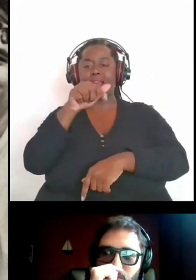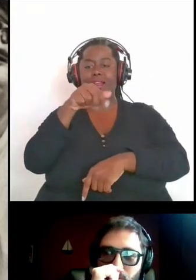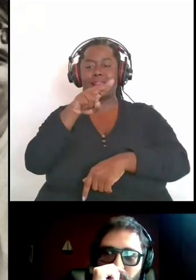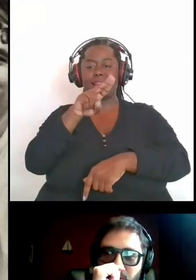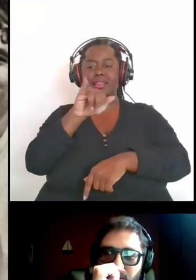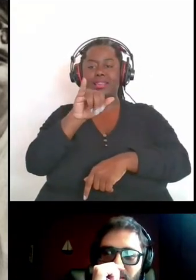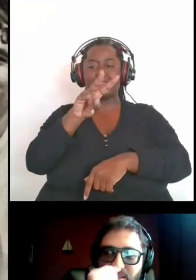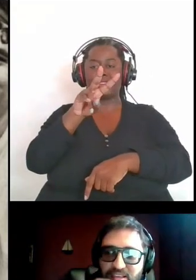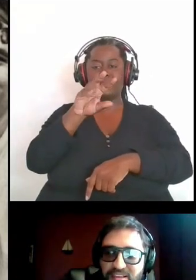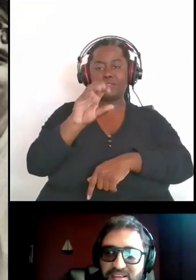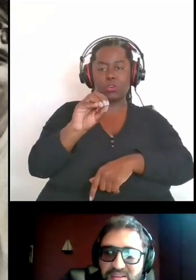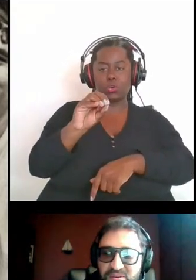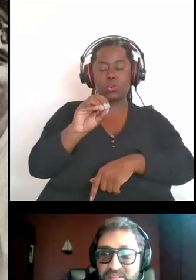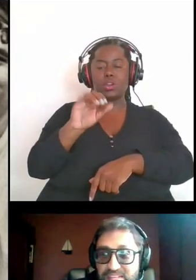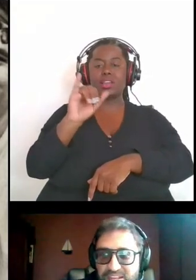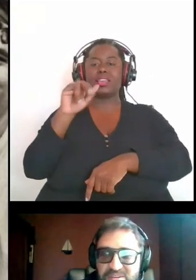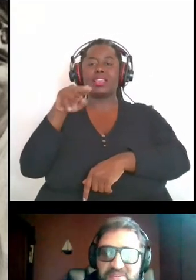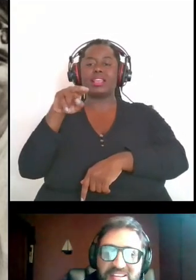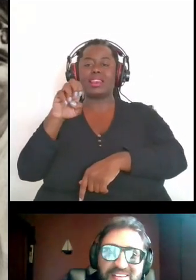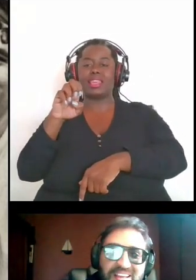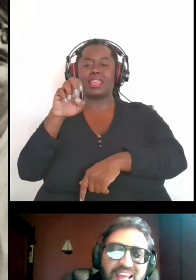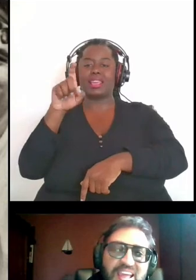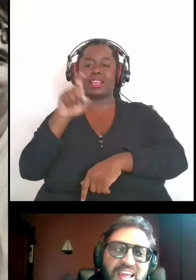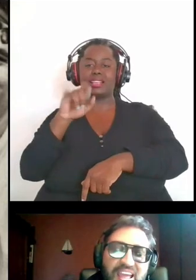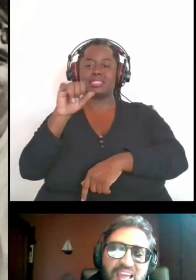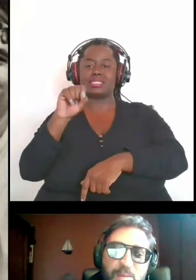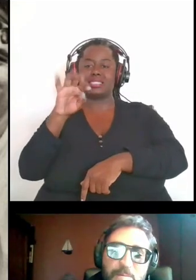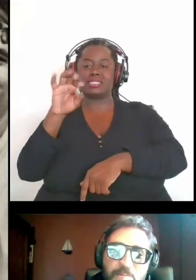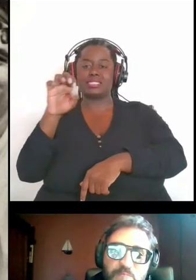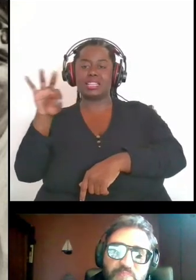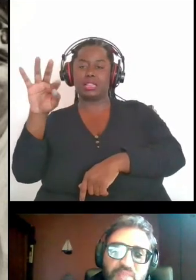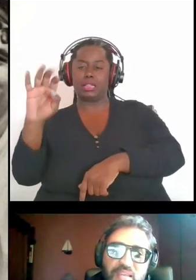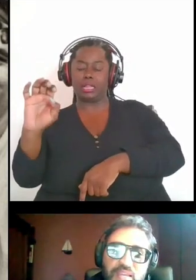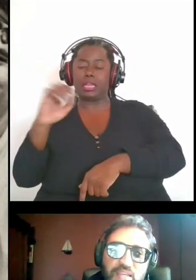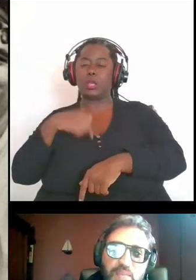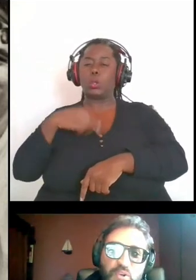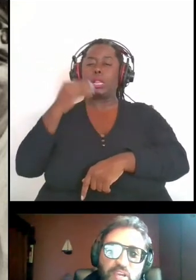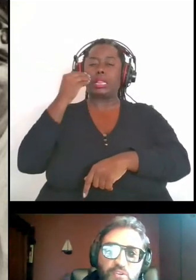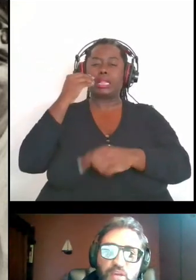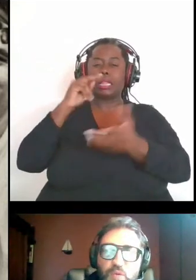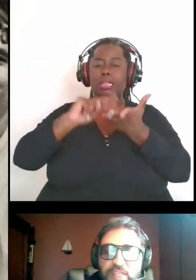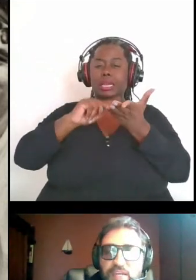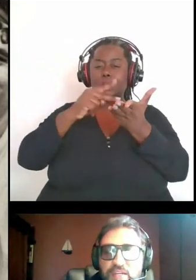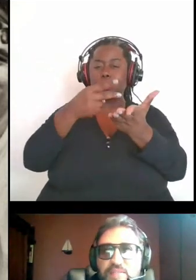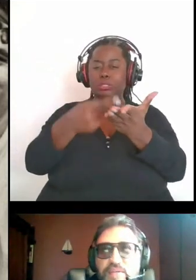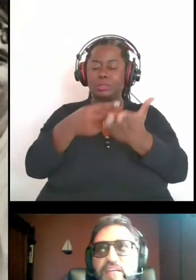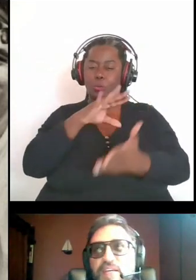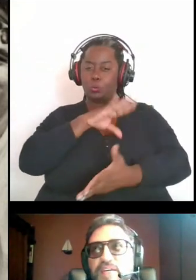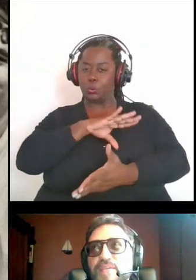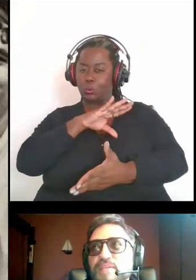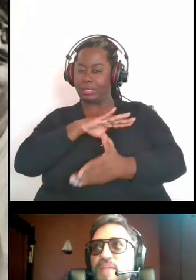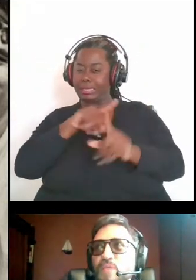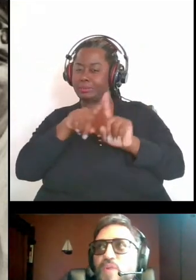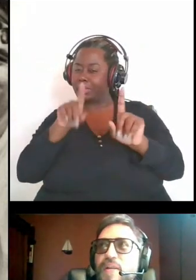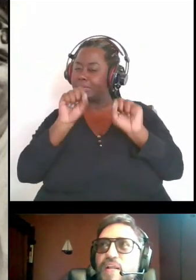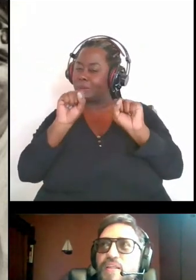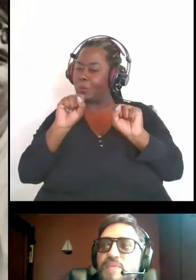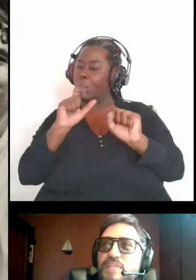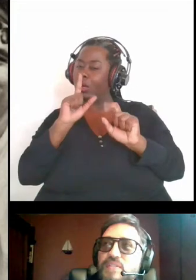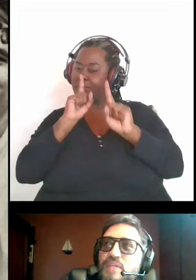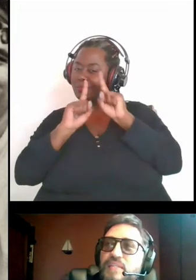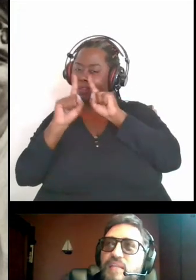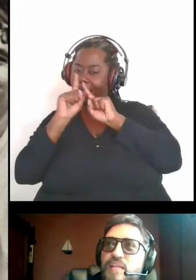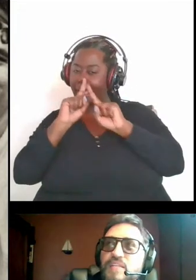because I try translated some of my slides into Portuguese but there may be mistakes because I use the automated translation